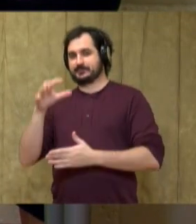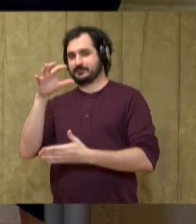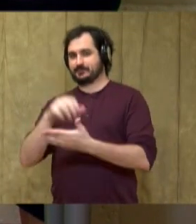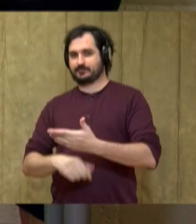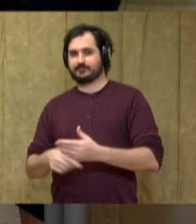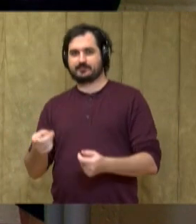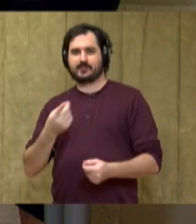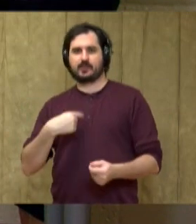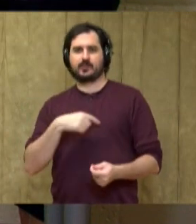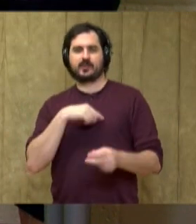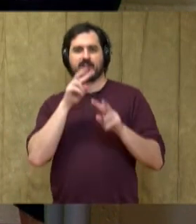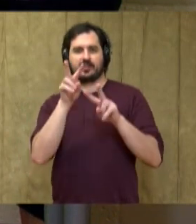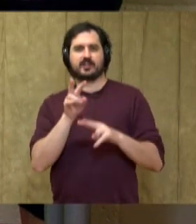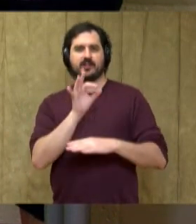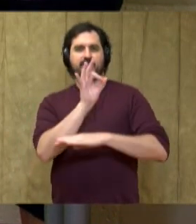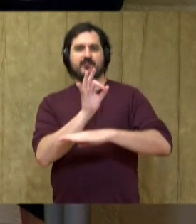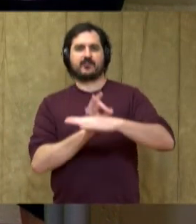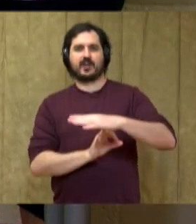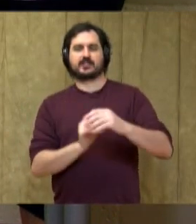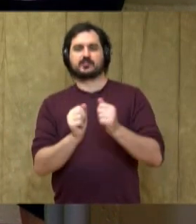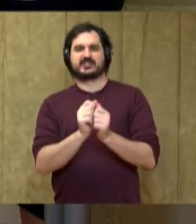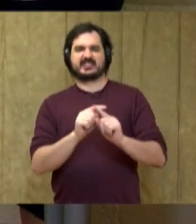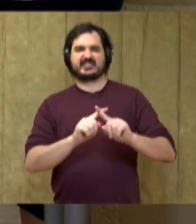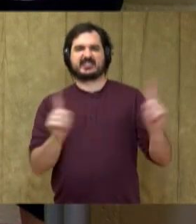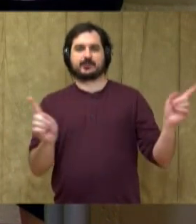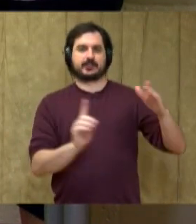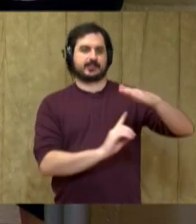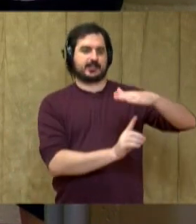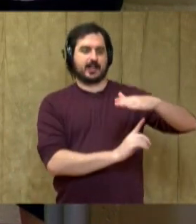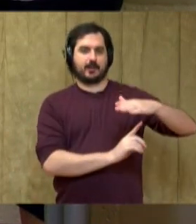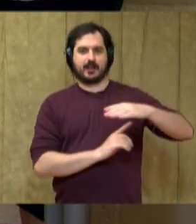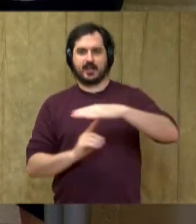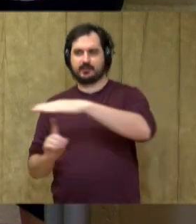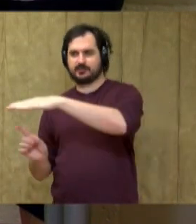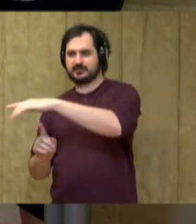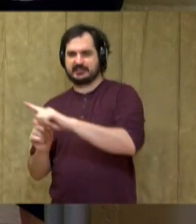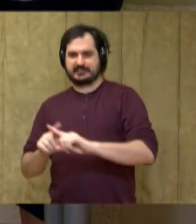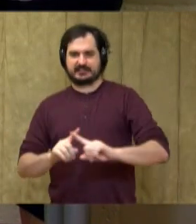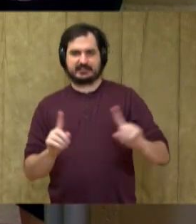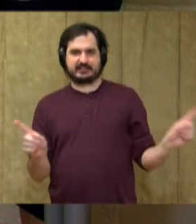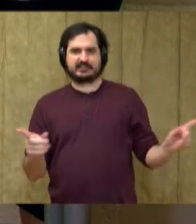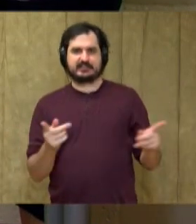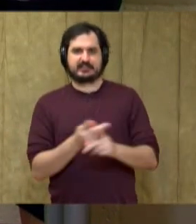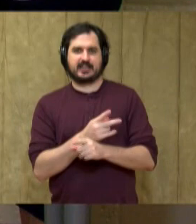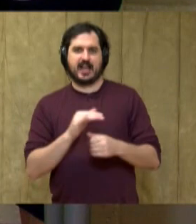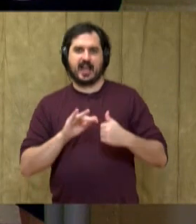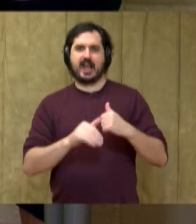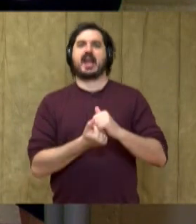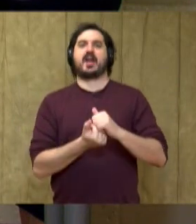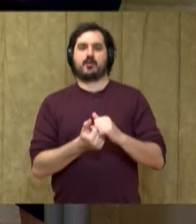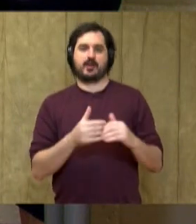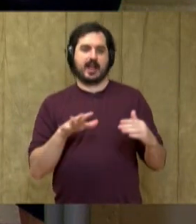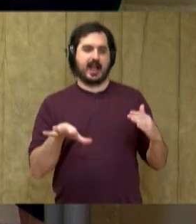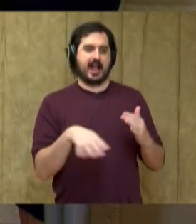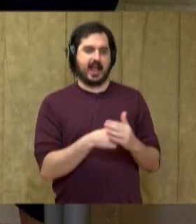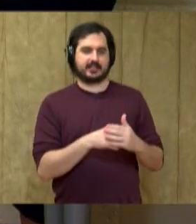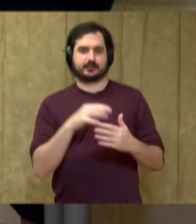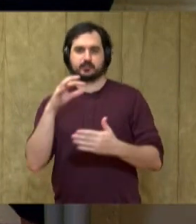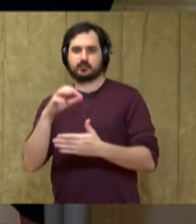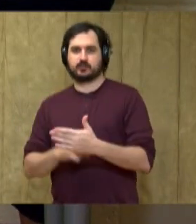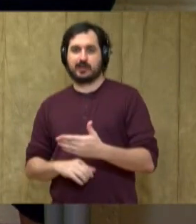figure out how to add and subtract them by finding like denominators. But before we do that, we have to look